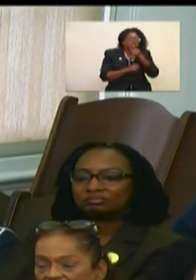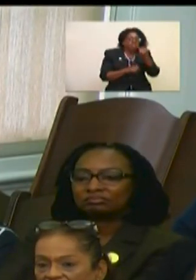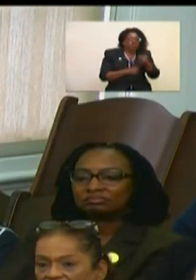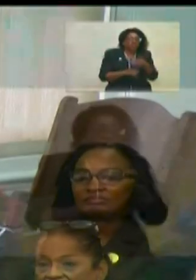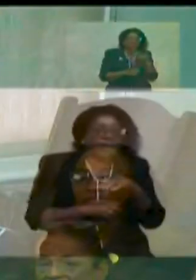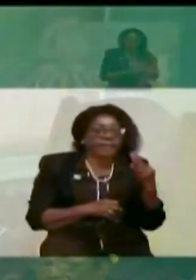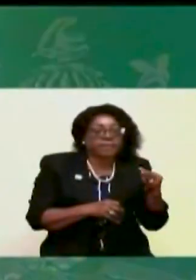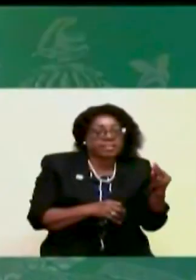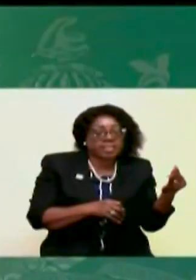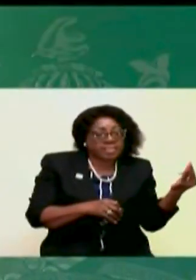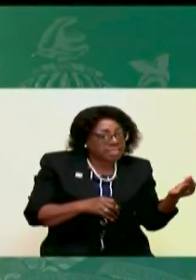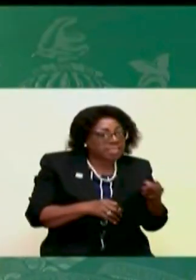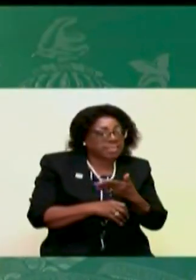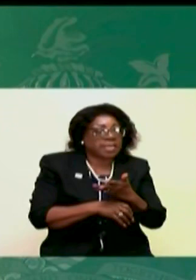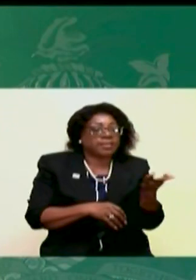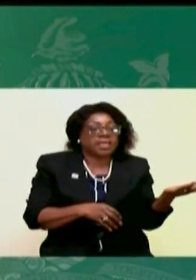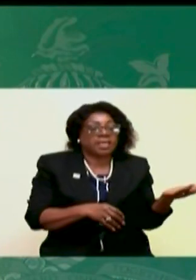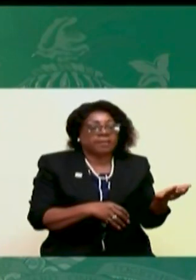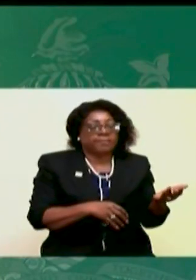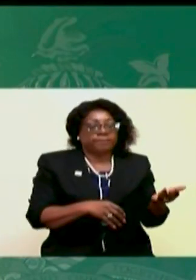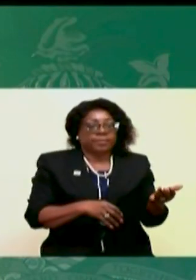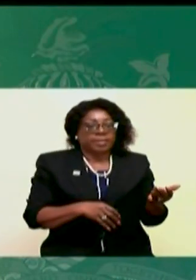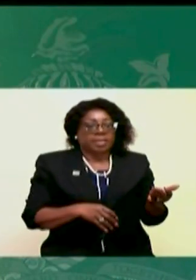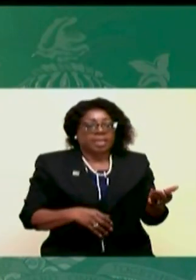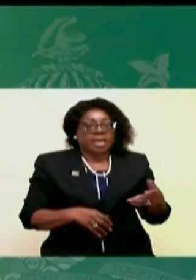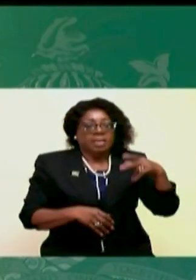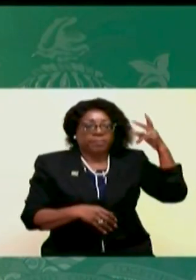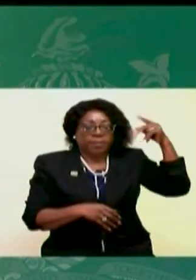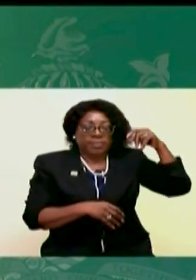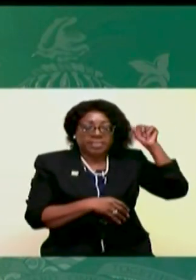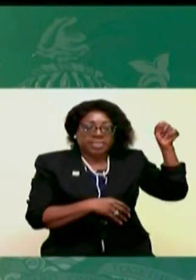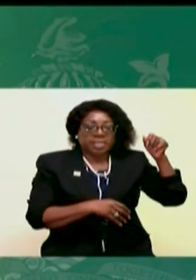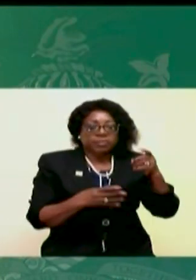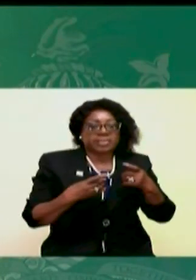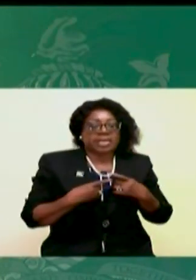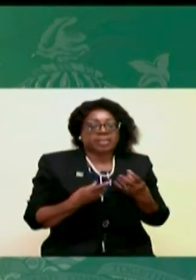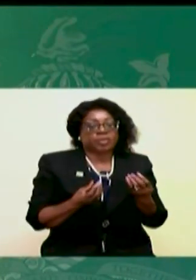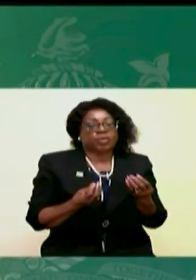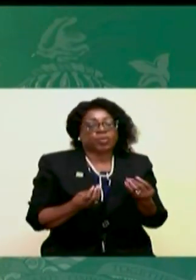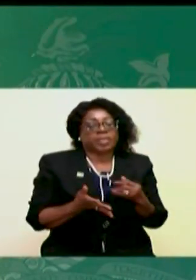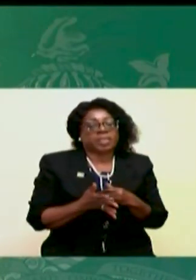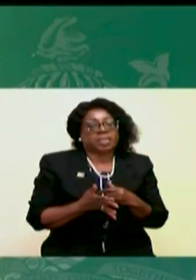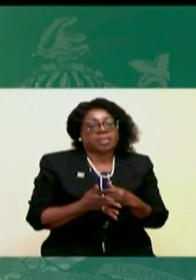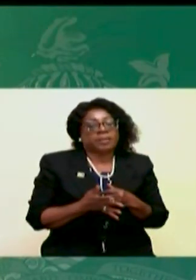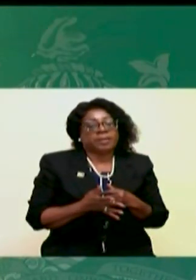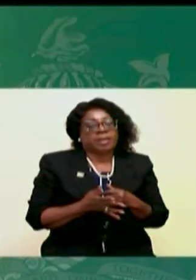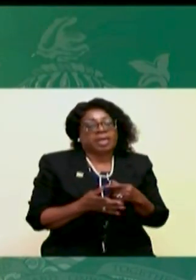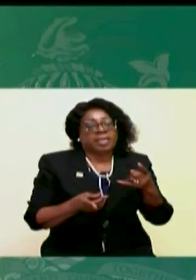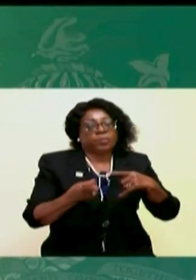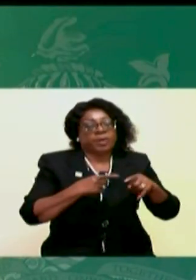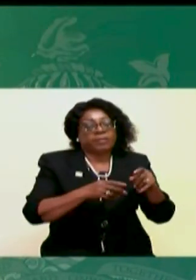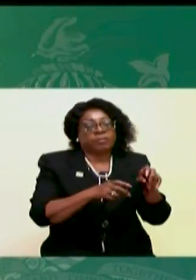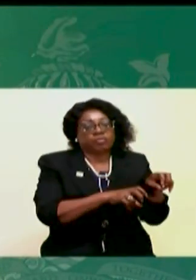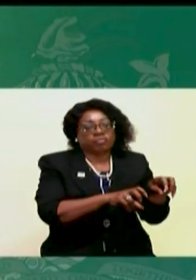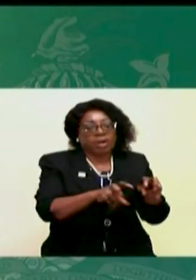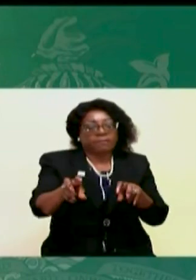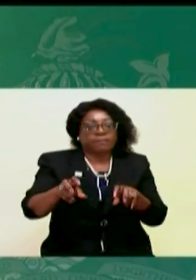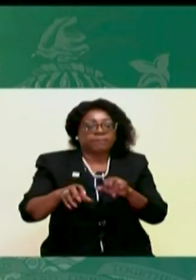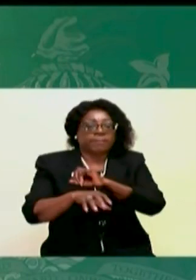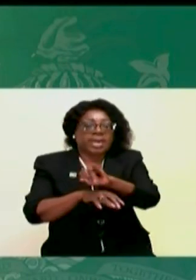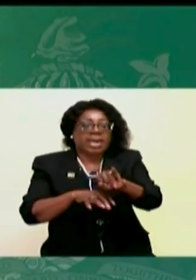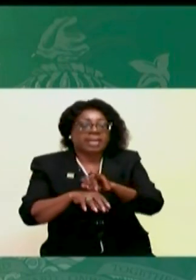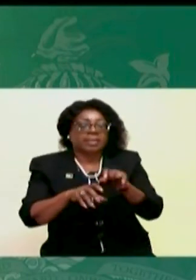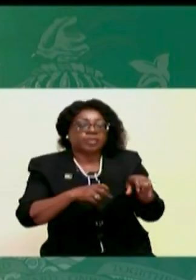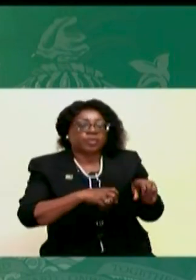are in place. And the permanent secretary's had to do it. And he's gone from island to island, and we're looking for those places